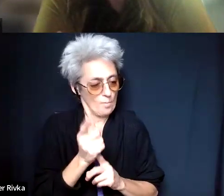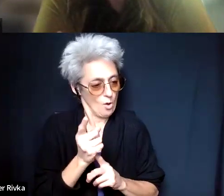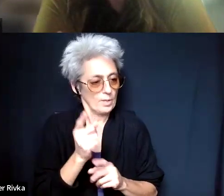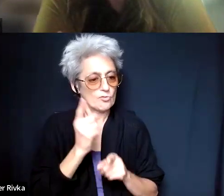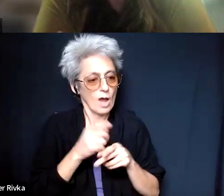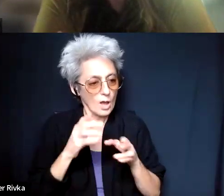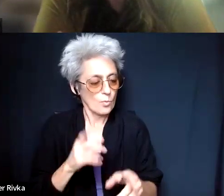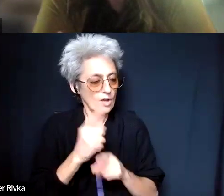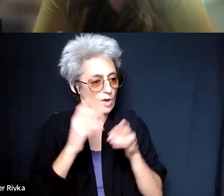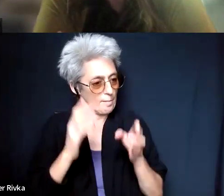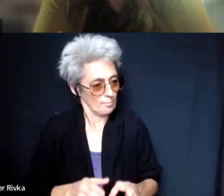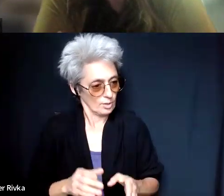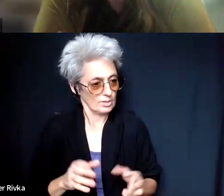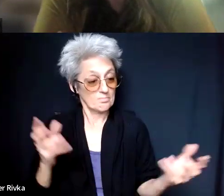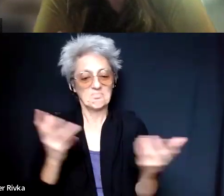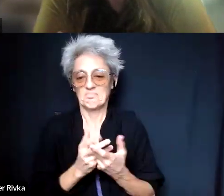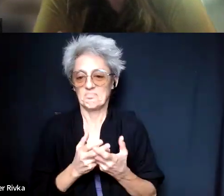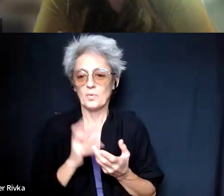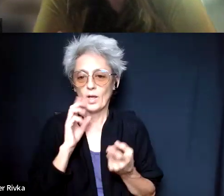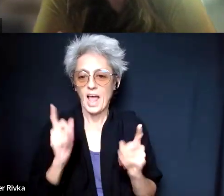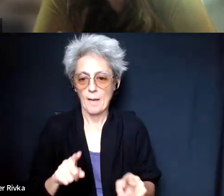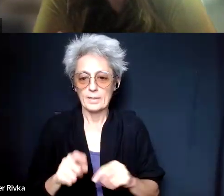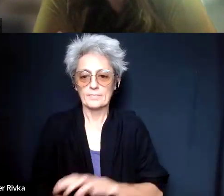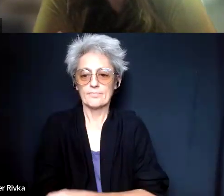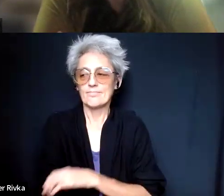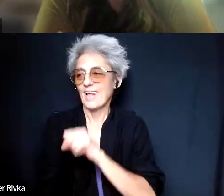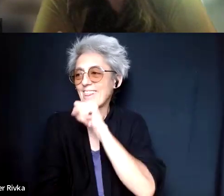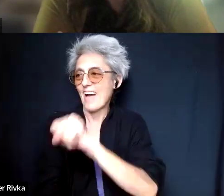person, and magic will happen. Love it.